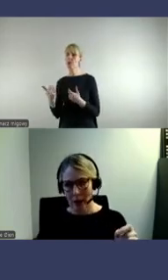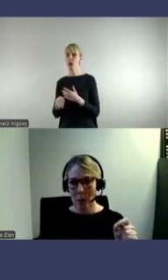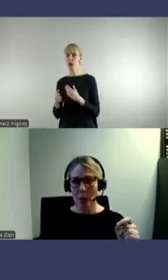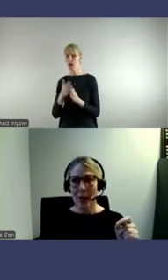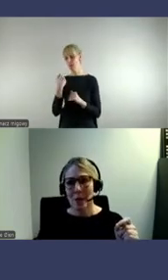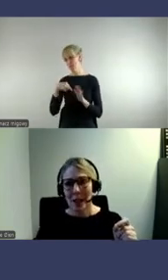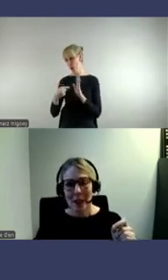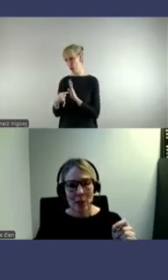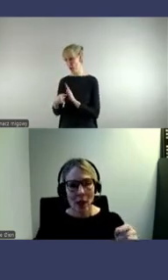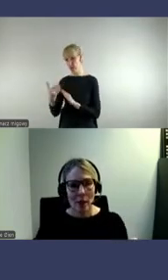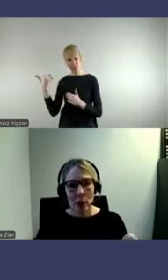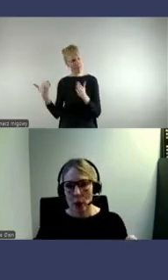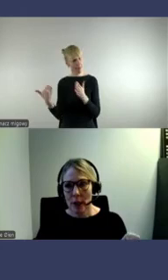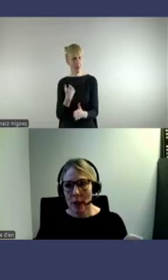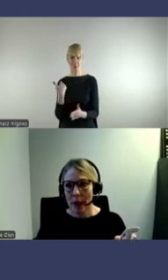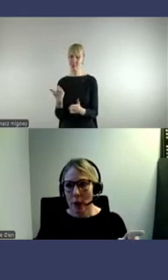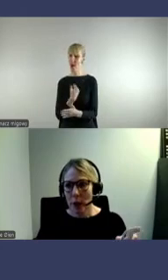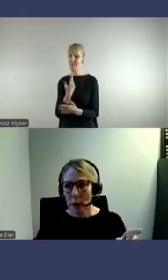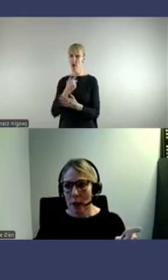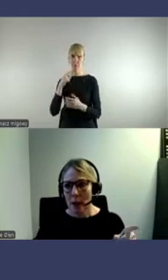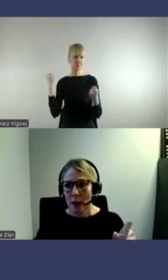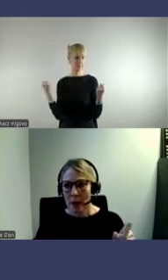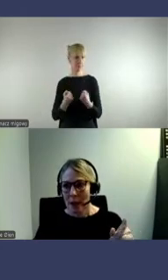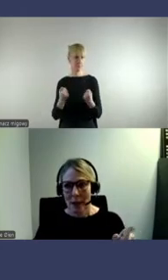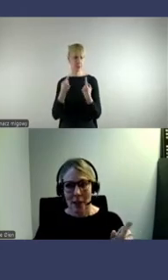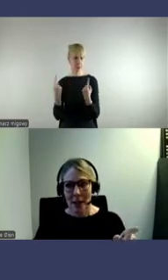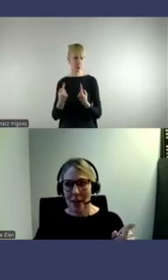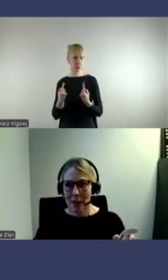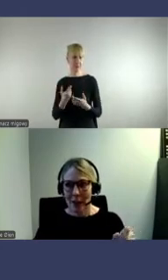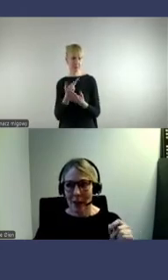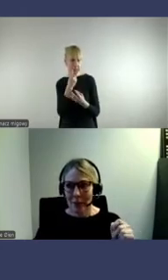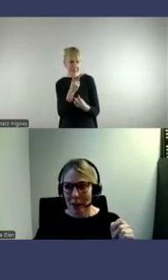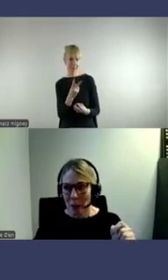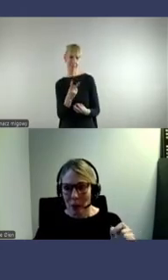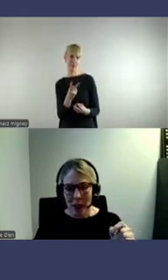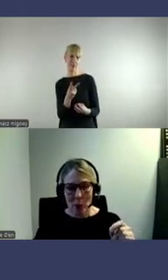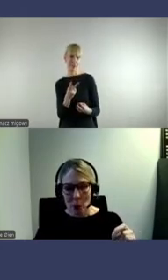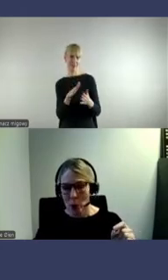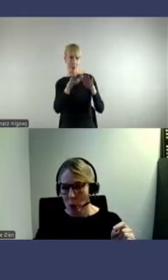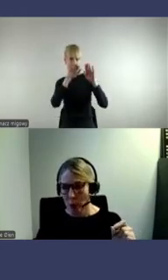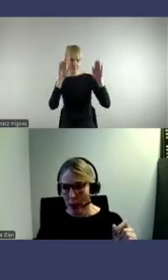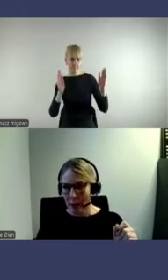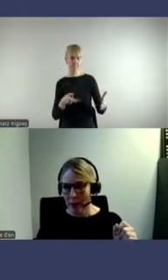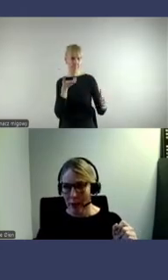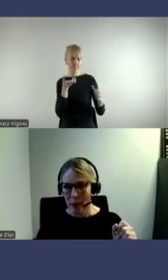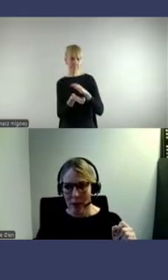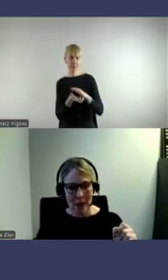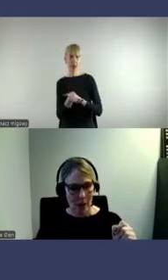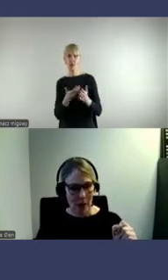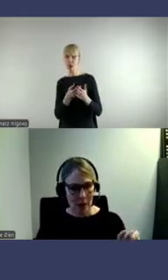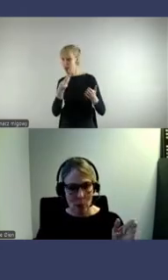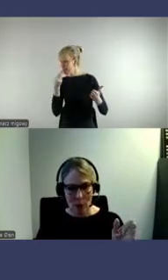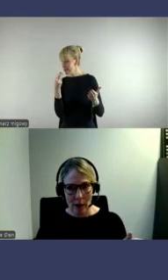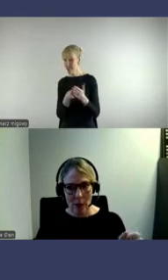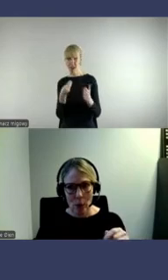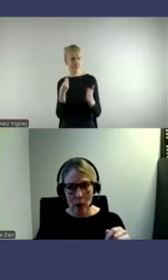their latest upgrade. So the oven you see here is their state-of-the-art investment in personal preparedness. And this is